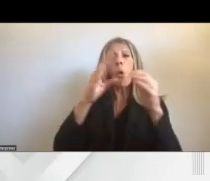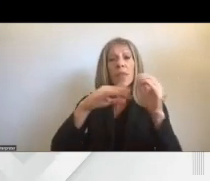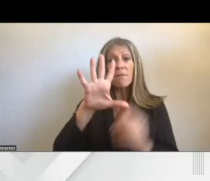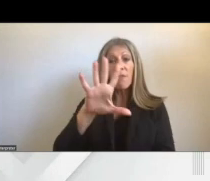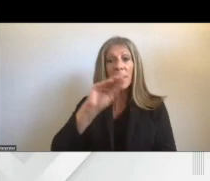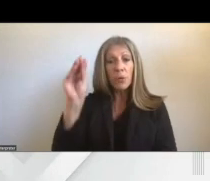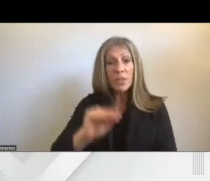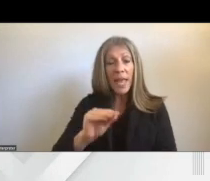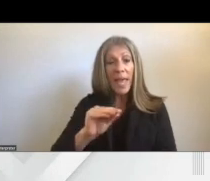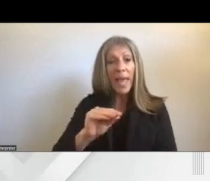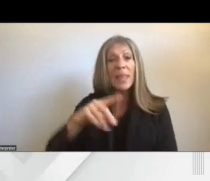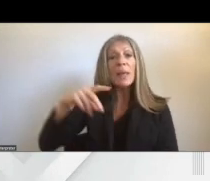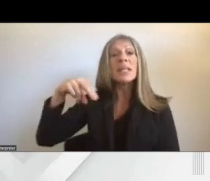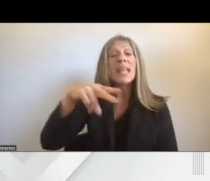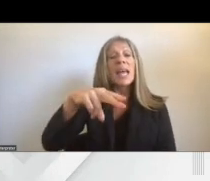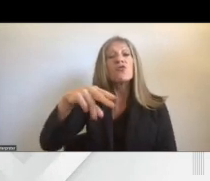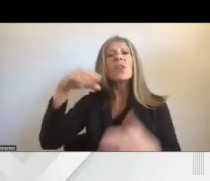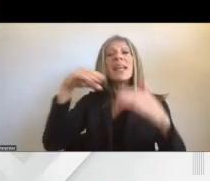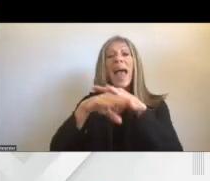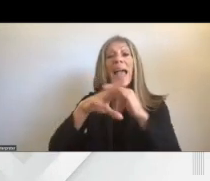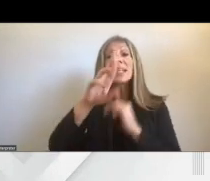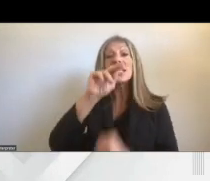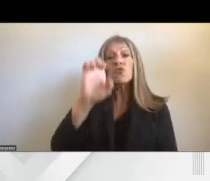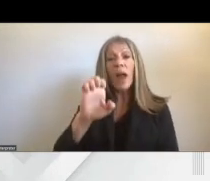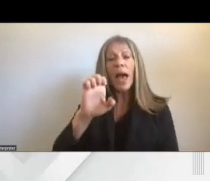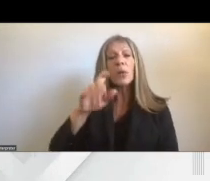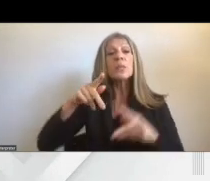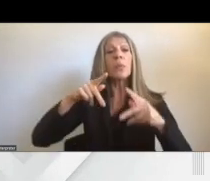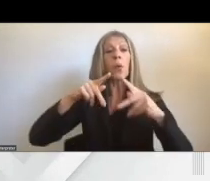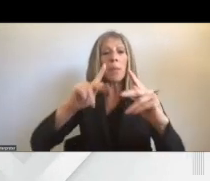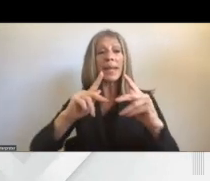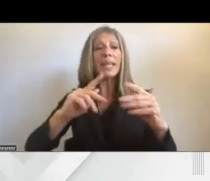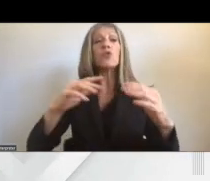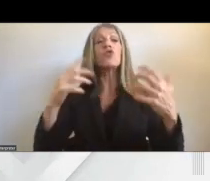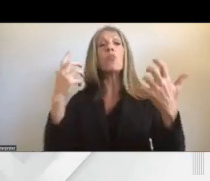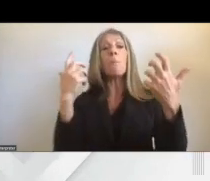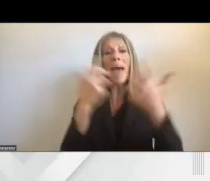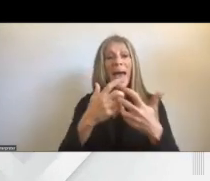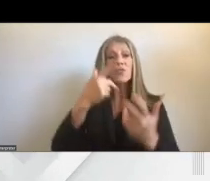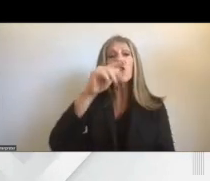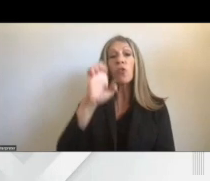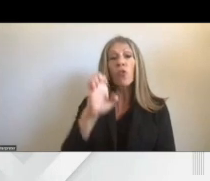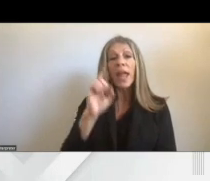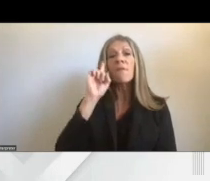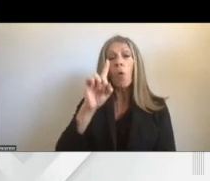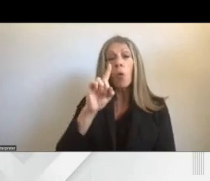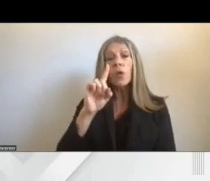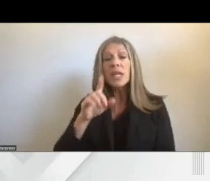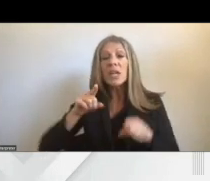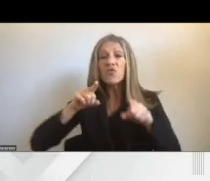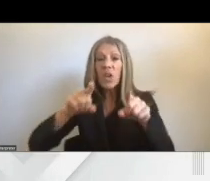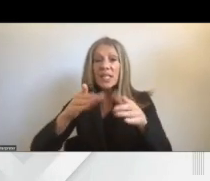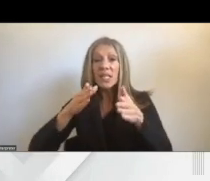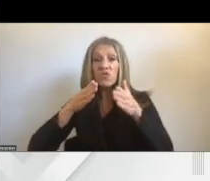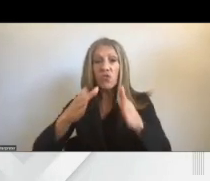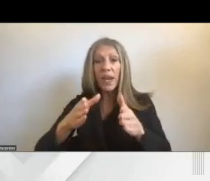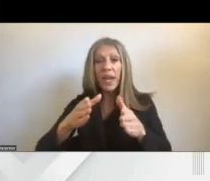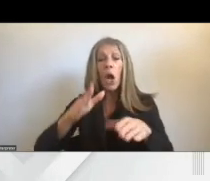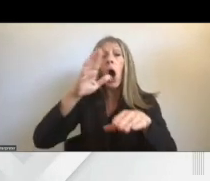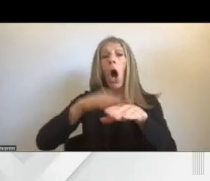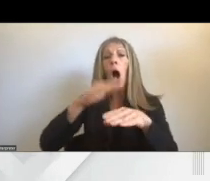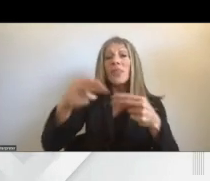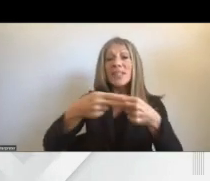the pedestrian access route is permitted to match the grade established for the adjacent street. So on the slide,